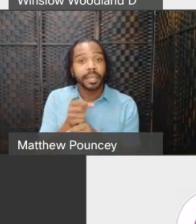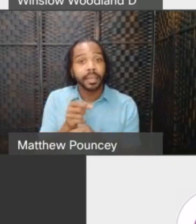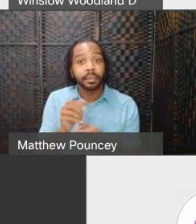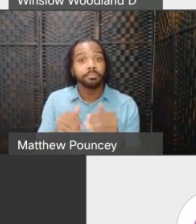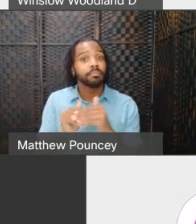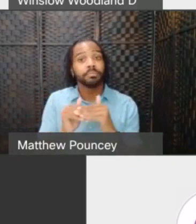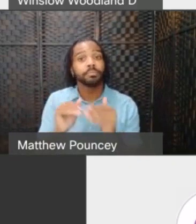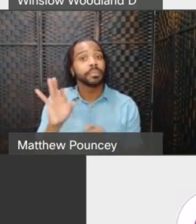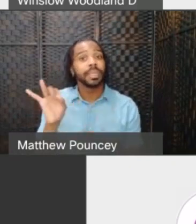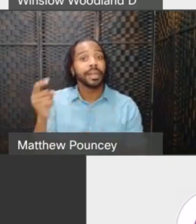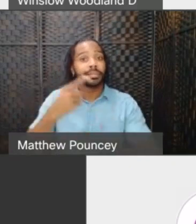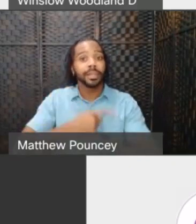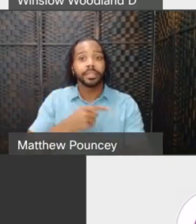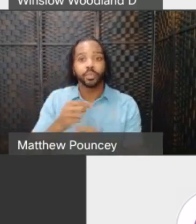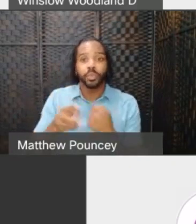of retainer payments.